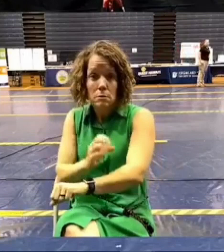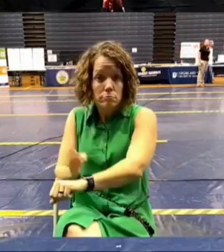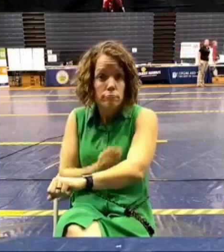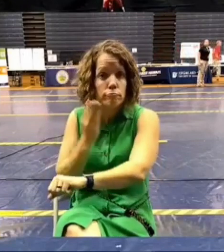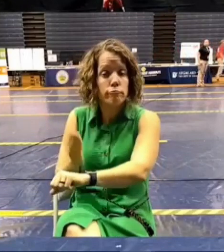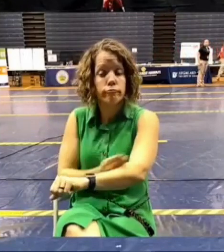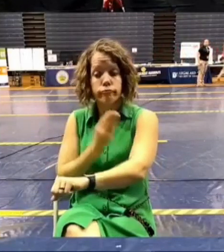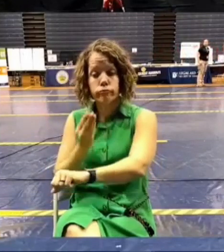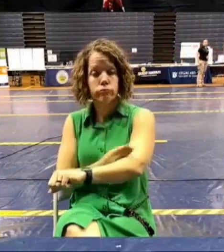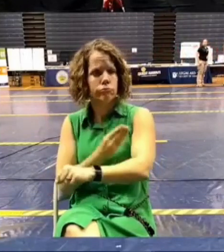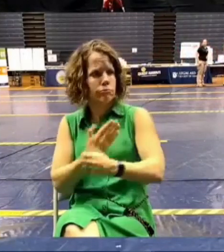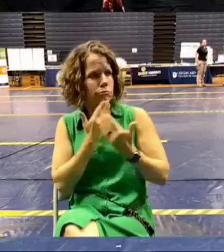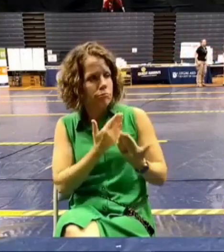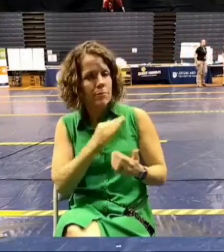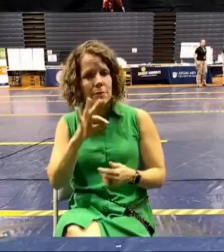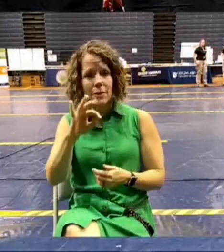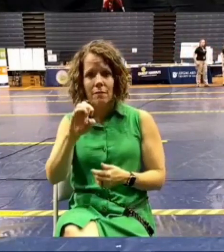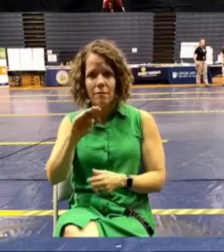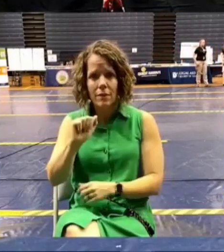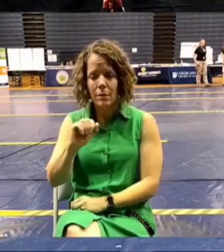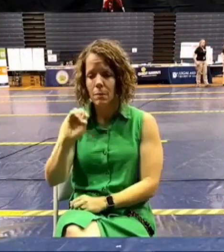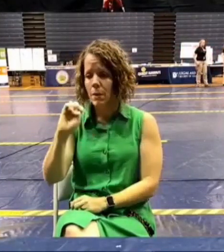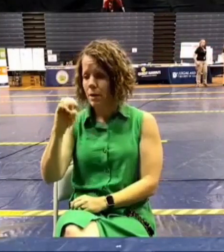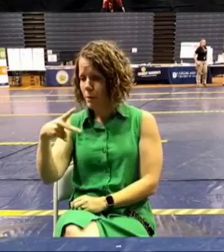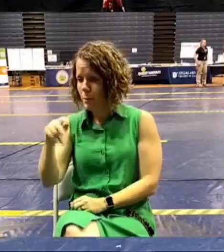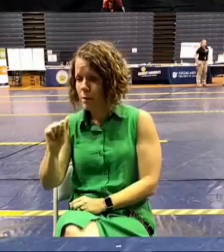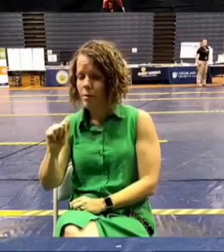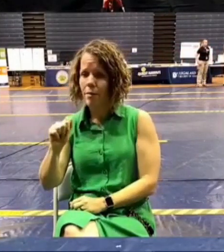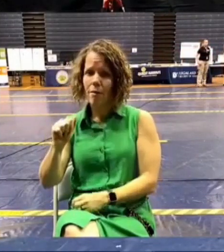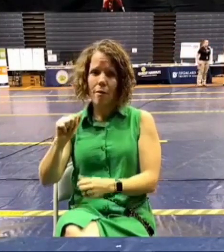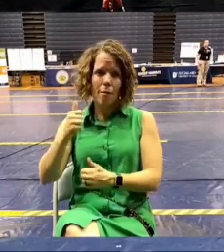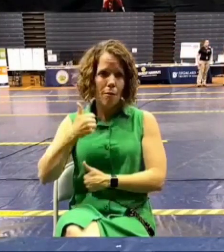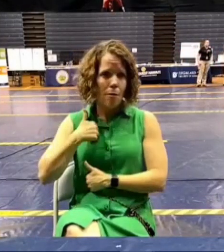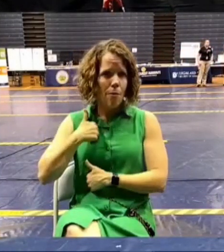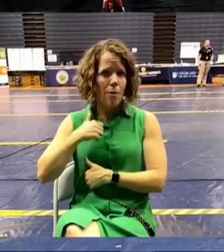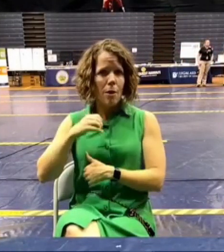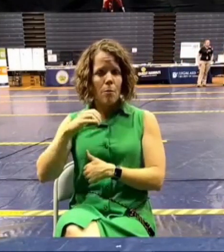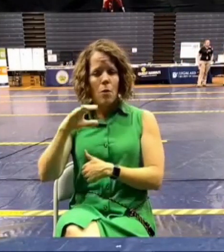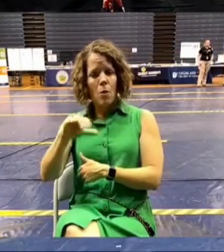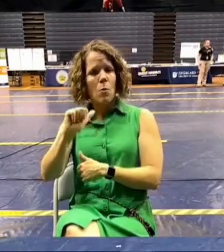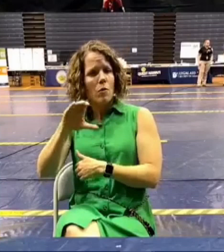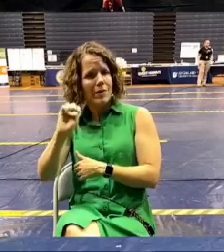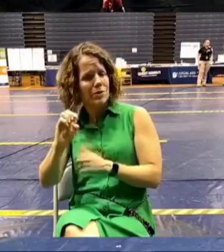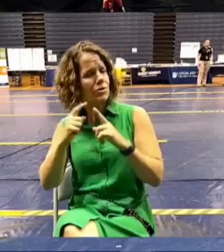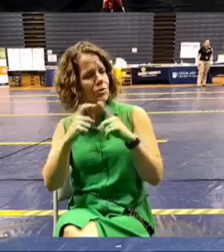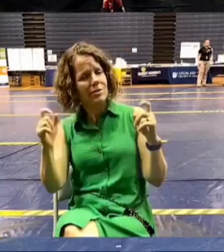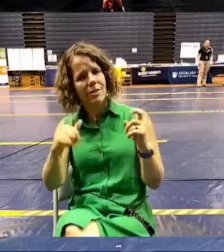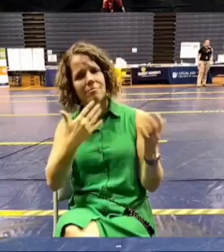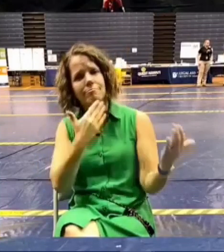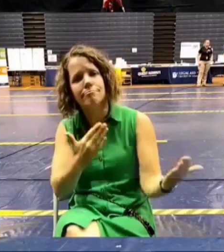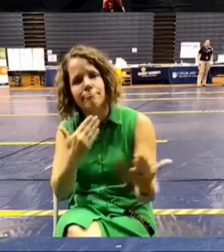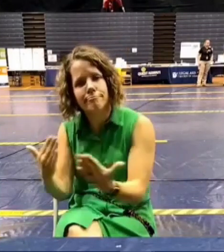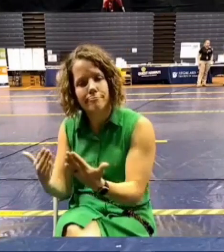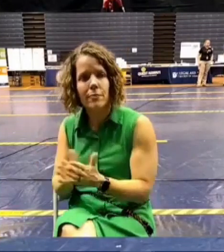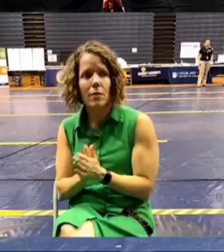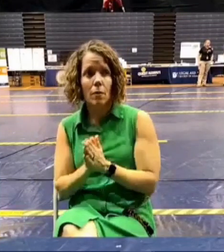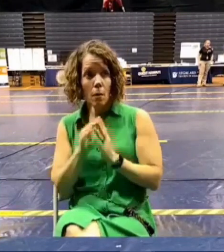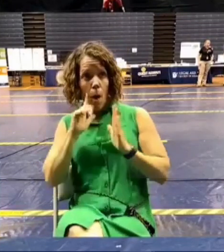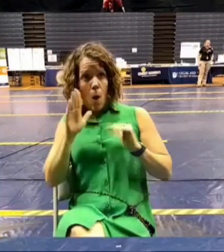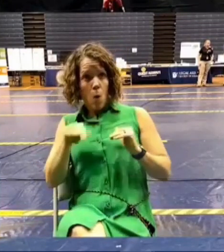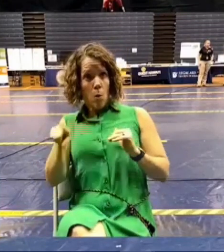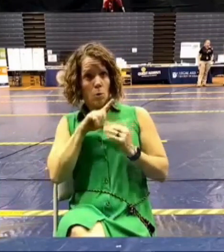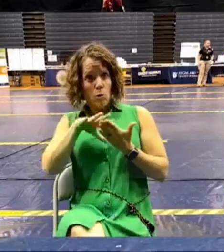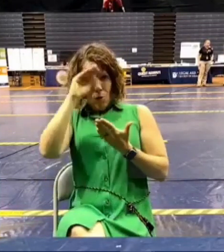the Corps of Engineers folks and FEMA, EPA, all the folks. Thank you guys so much. I hope this was a beneficial night for everybody. I just wanted to thank